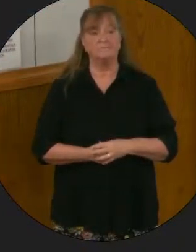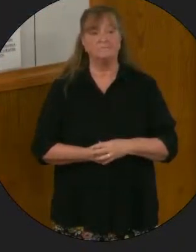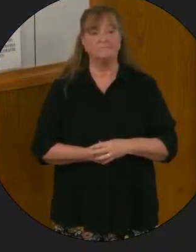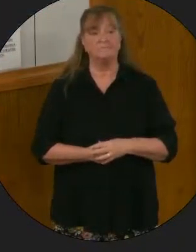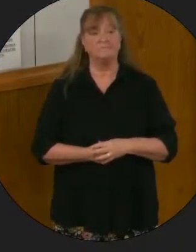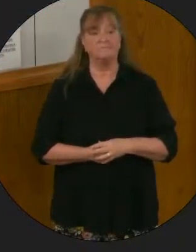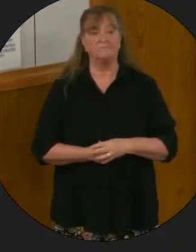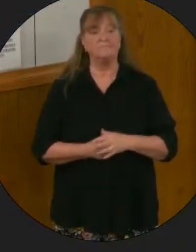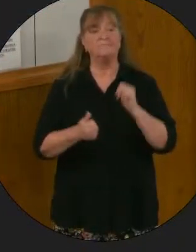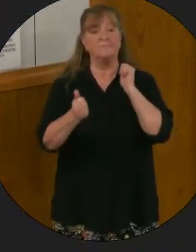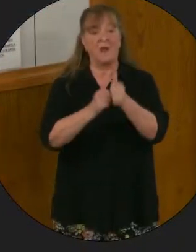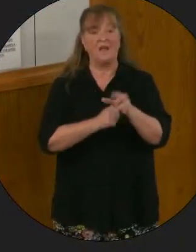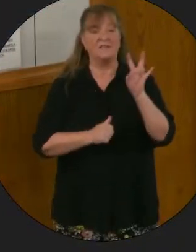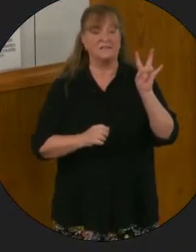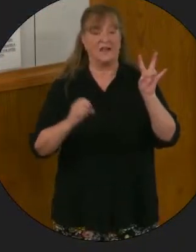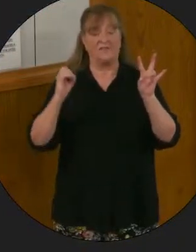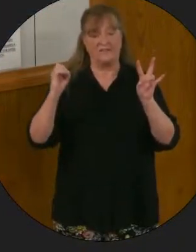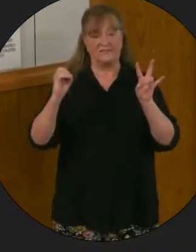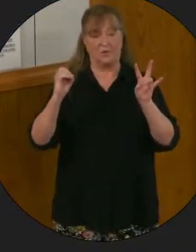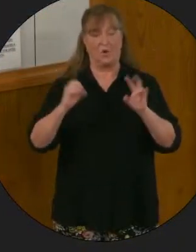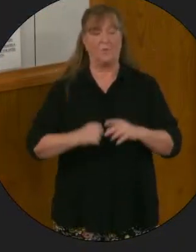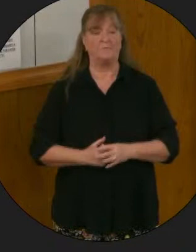Colleagues, the motion passes 7-0.